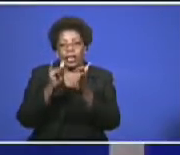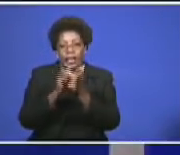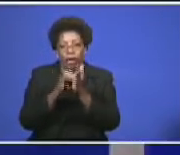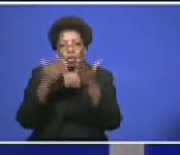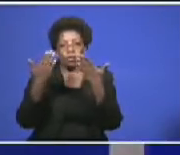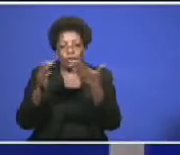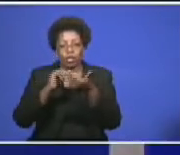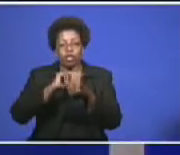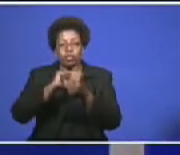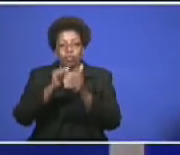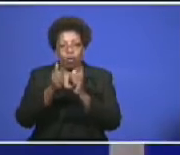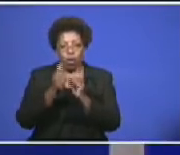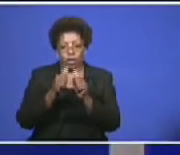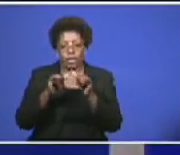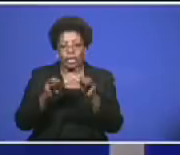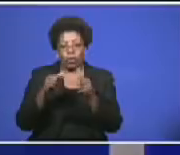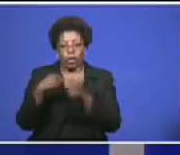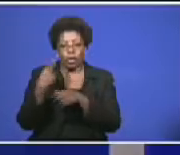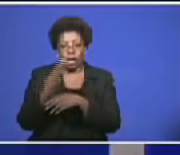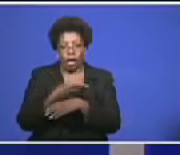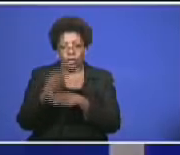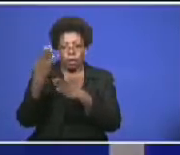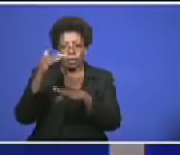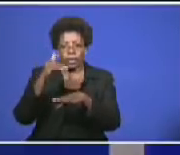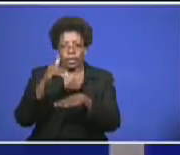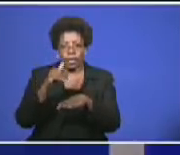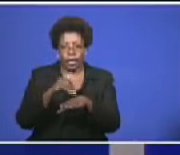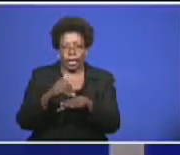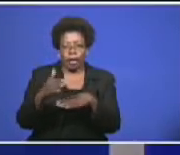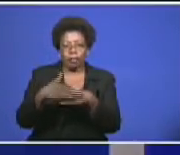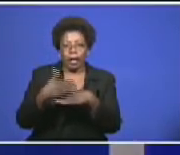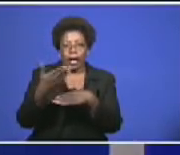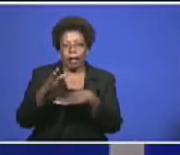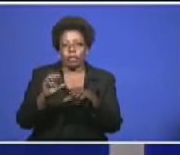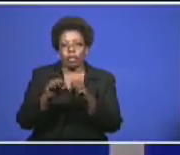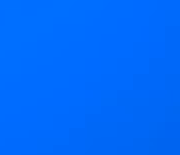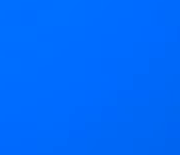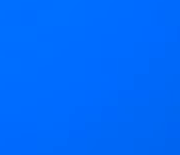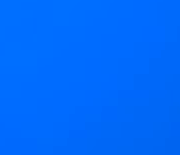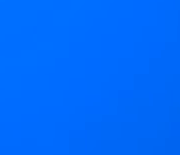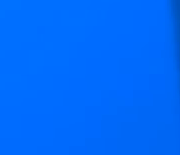will do it for sports. Stay tuned, the Bahamas Tonight comes back after the break.